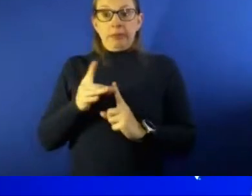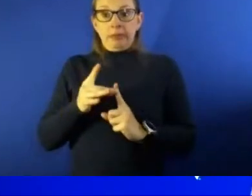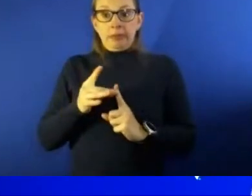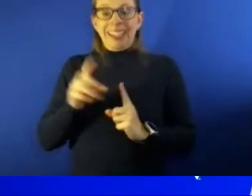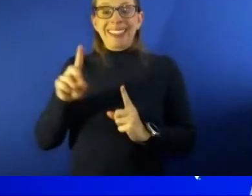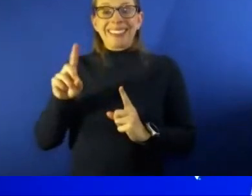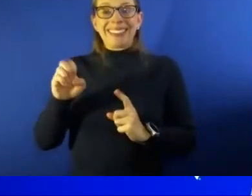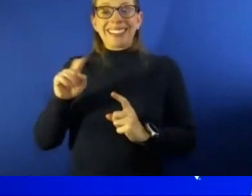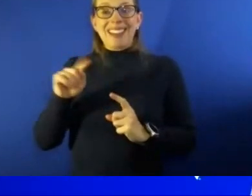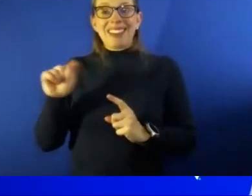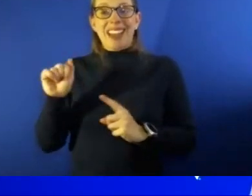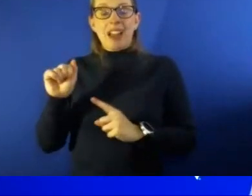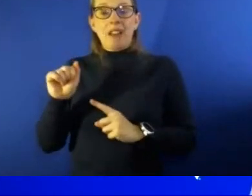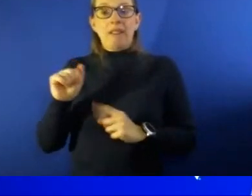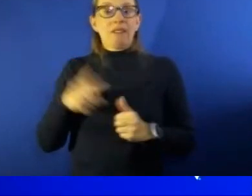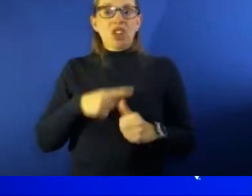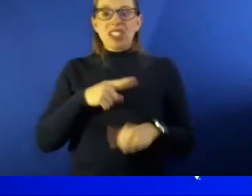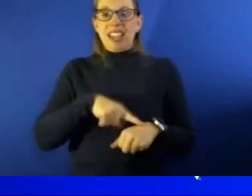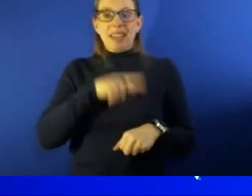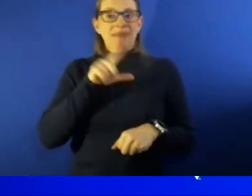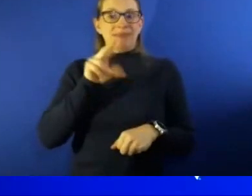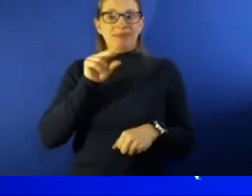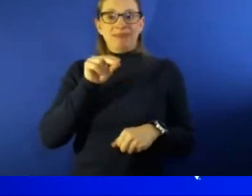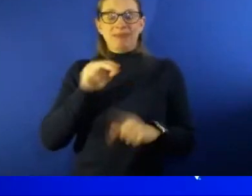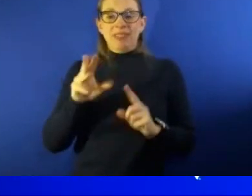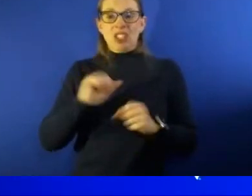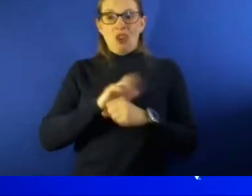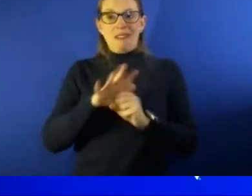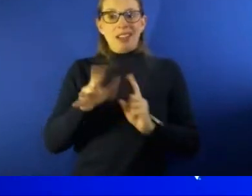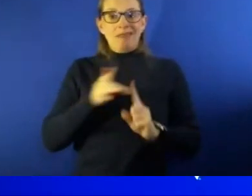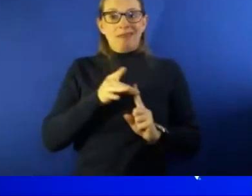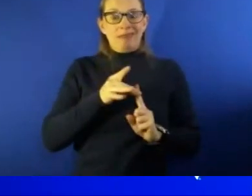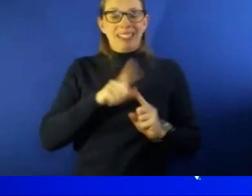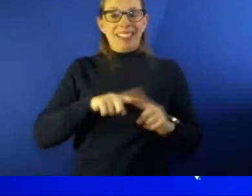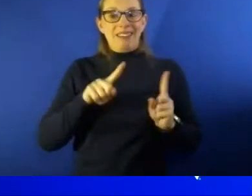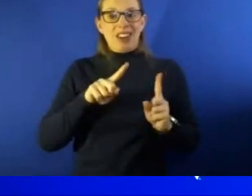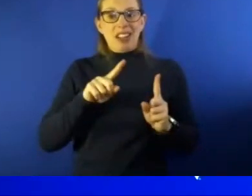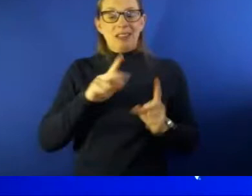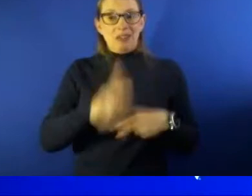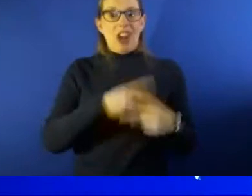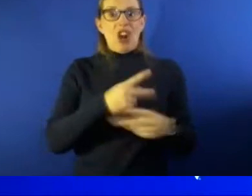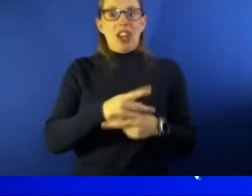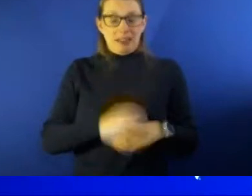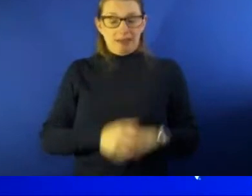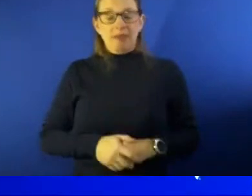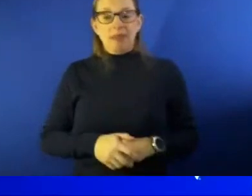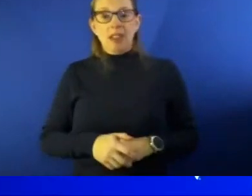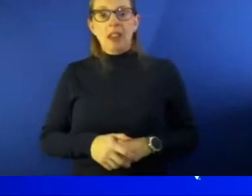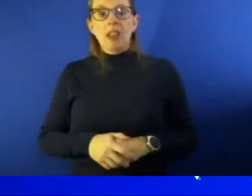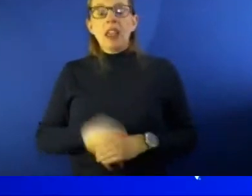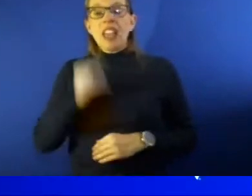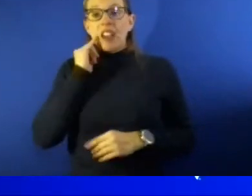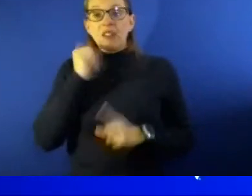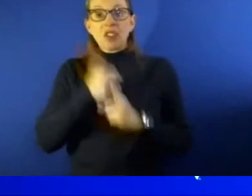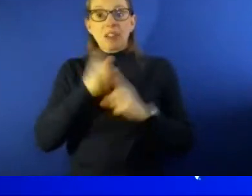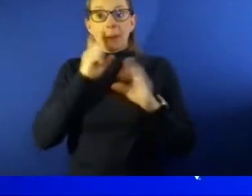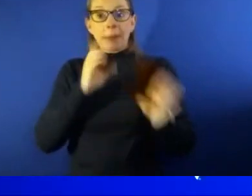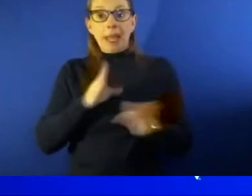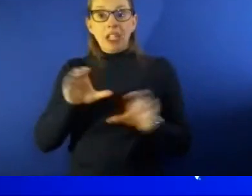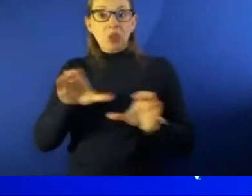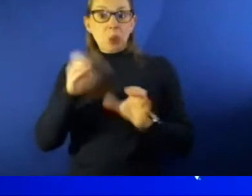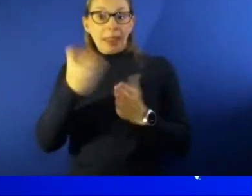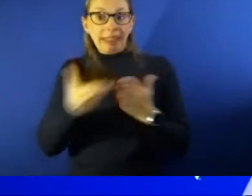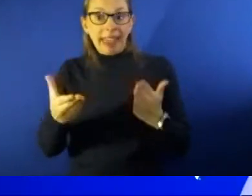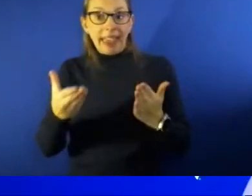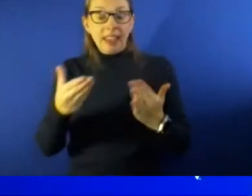variant. I think you can get it anytime you want. Again, if you are planning to be doing things,